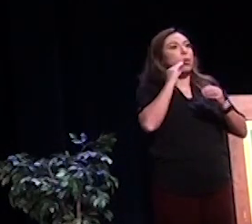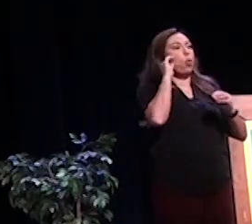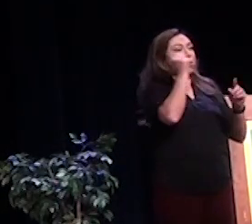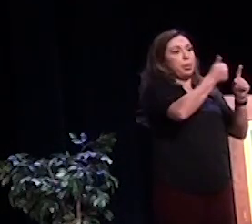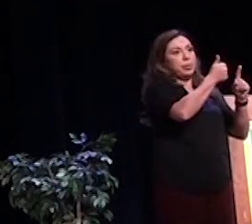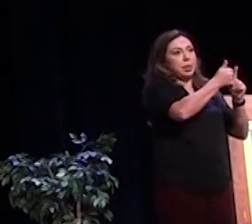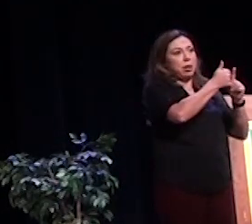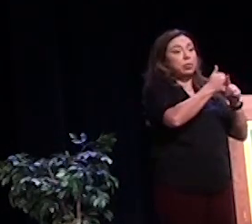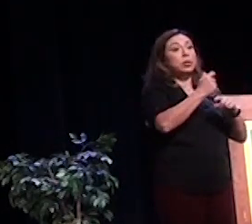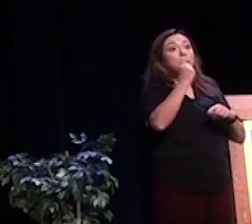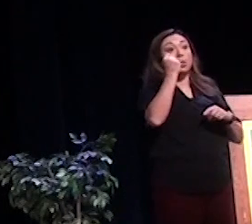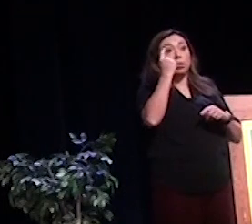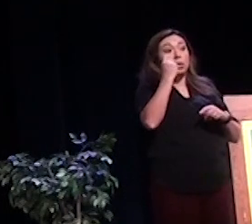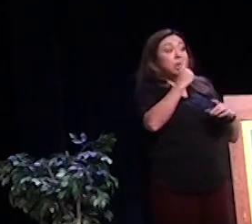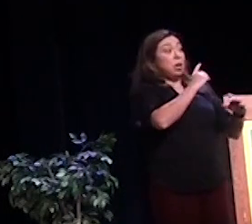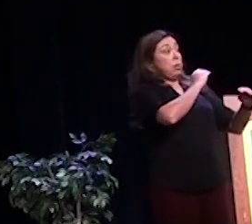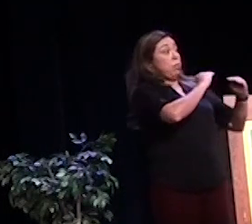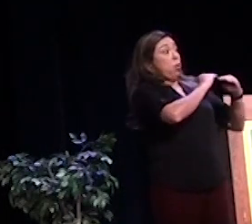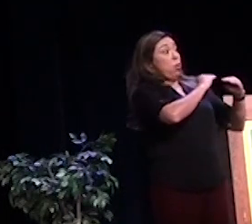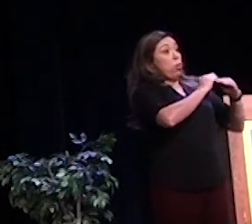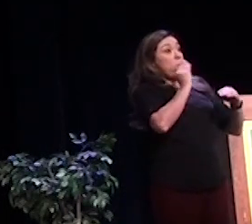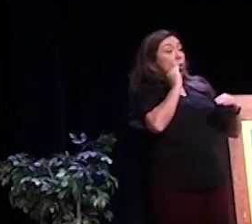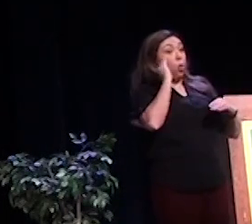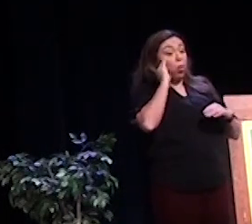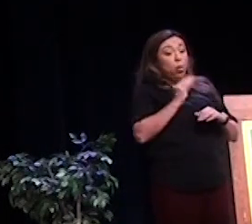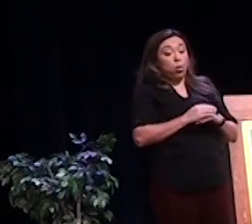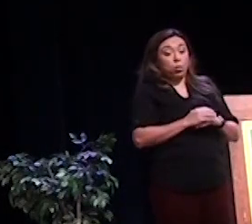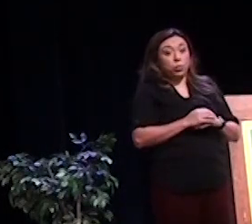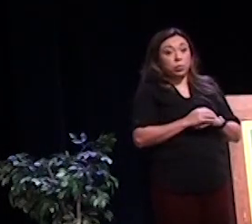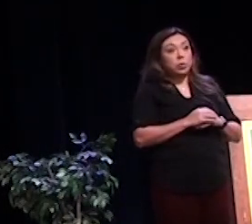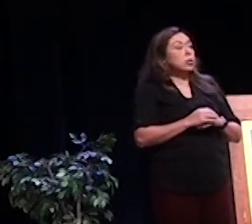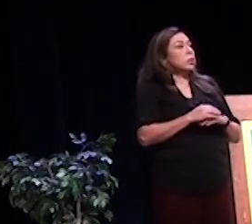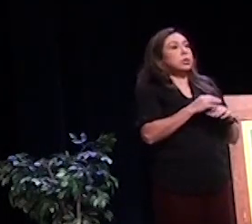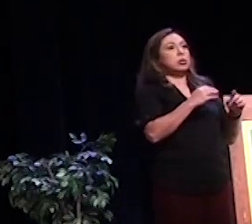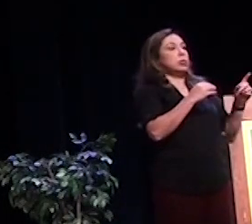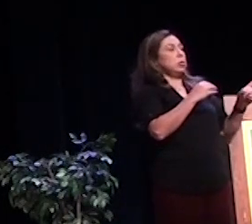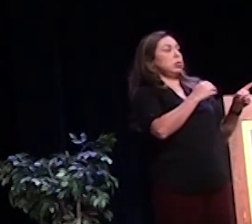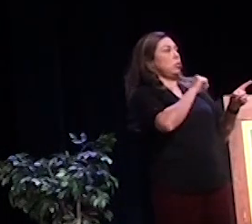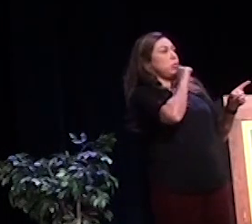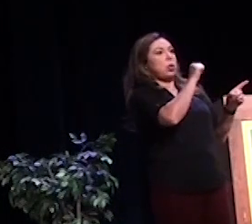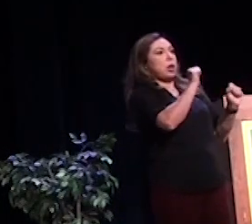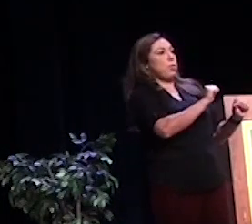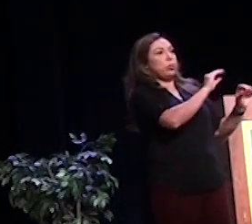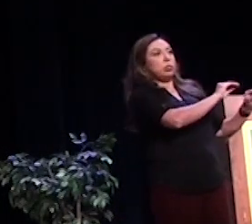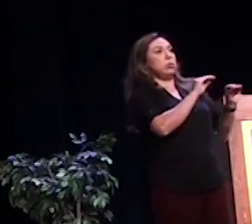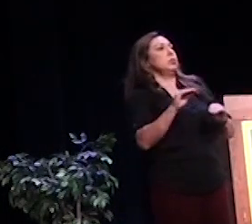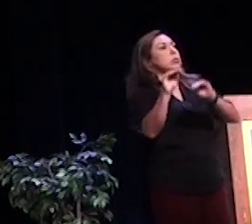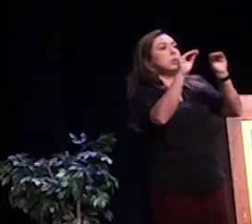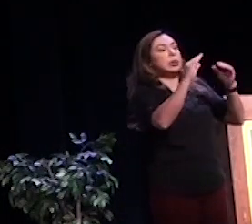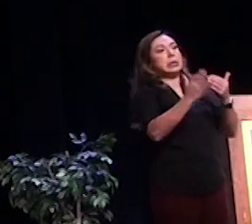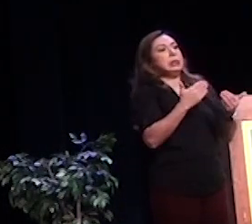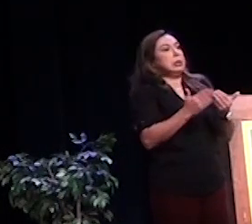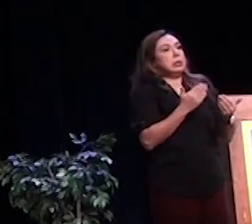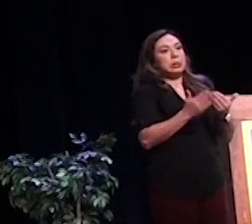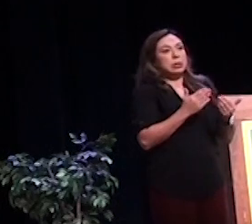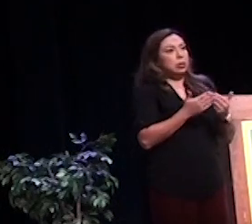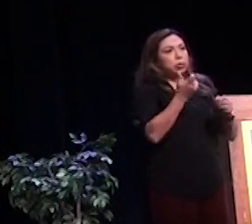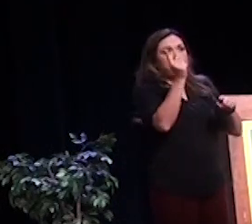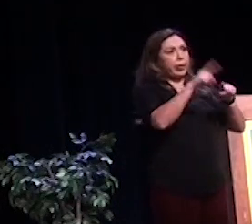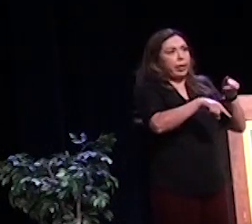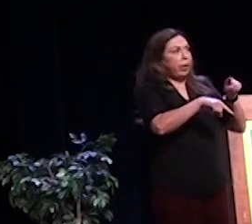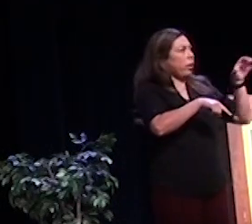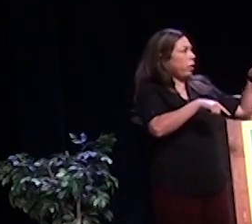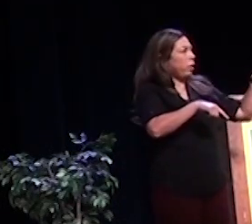one, mobile homes, believe it or not, are not mobile. They're not something that are very, very easy for somebody to pick up